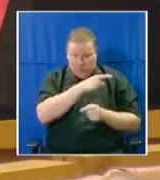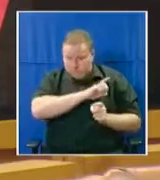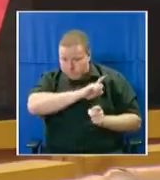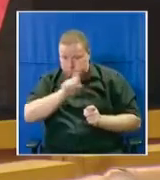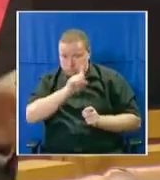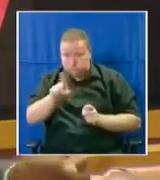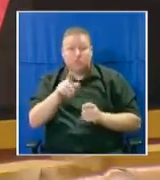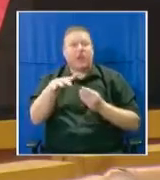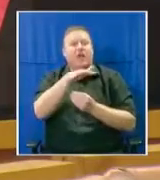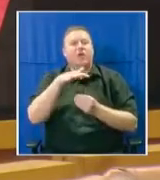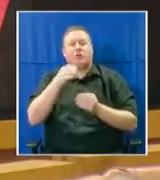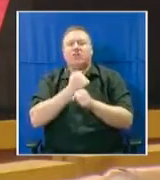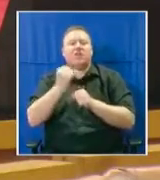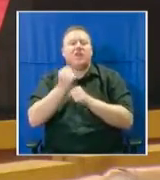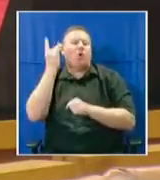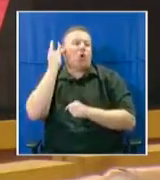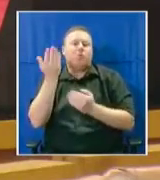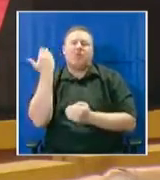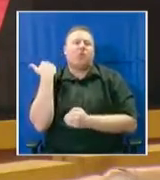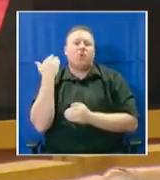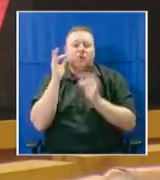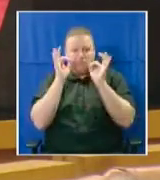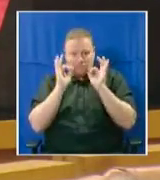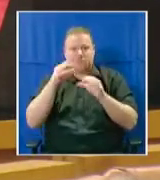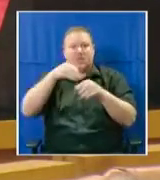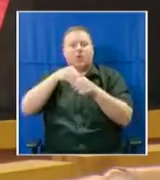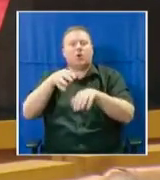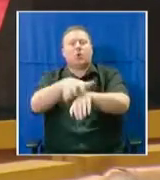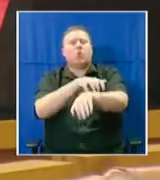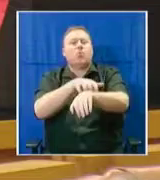this before, including in the rural areas. Thank you. The Honourable Minister.